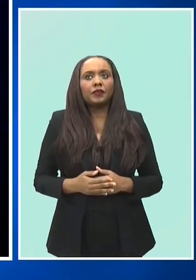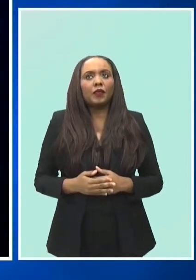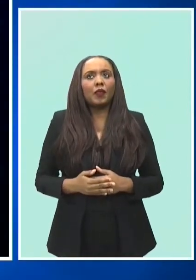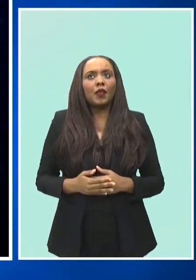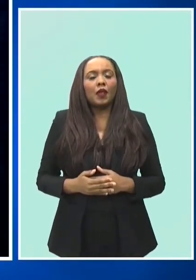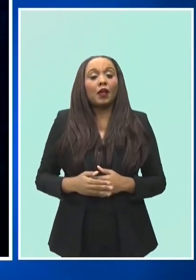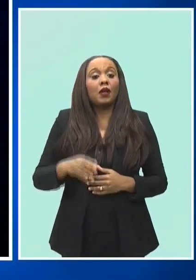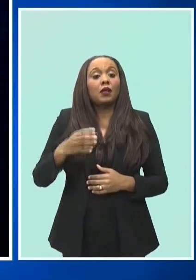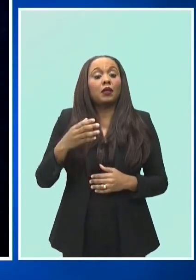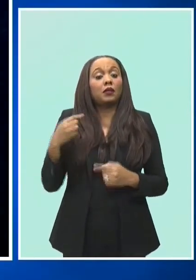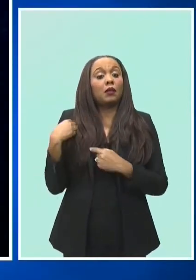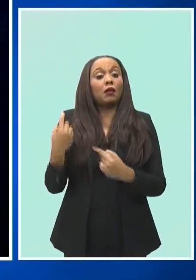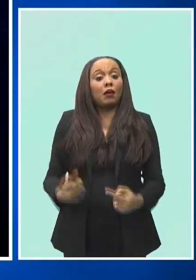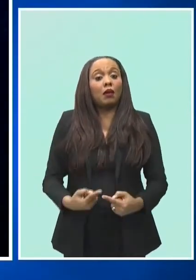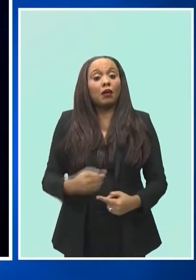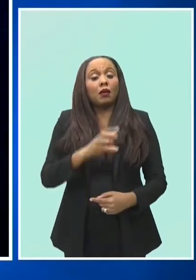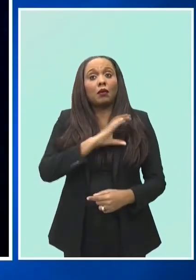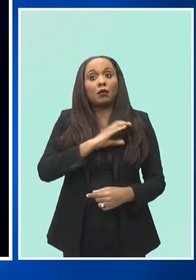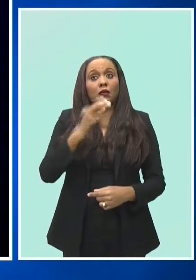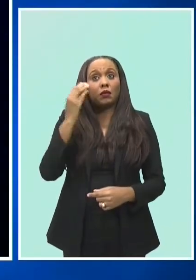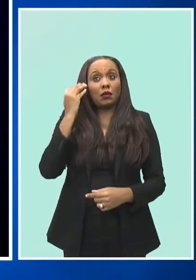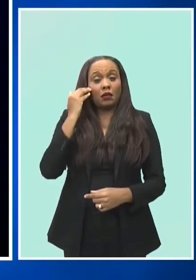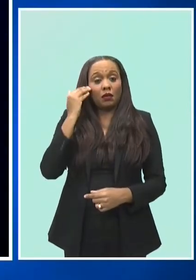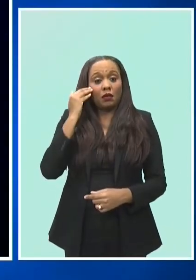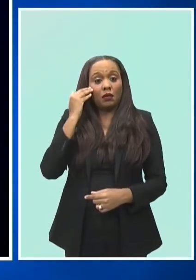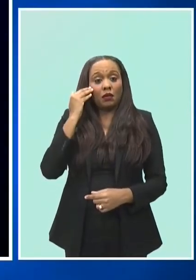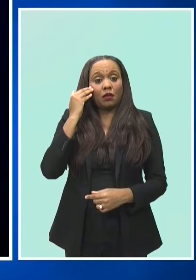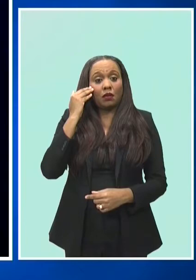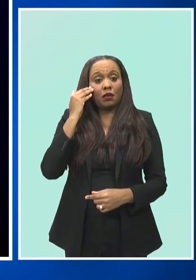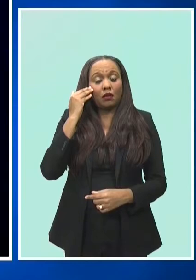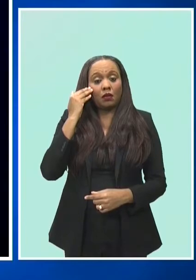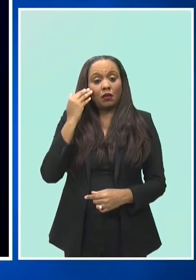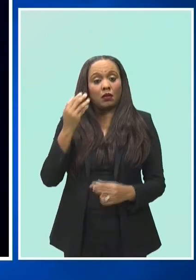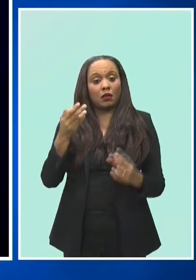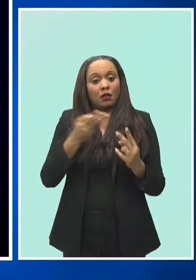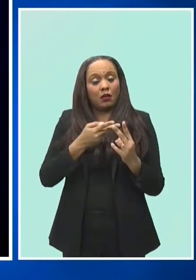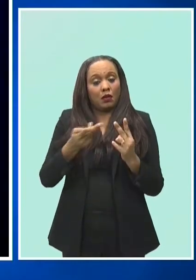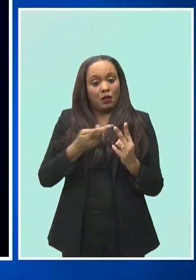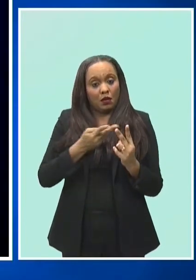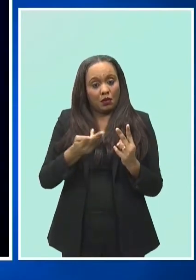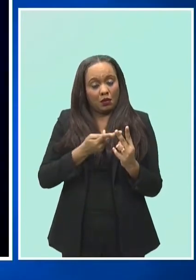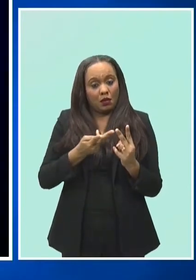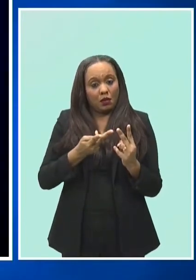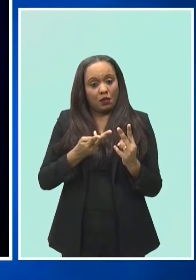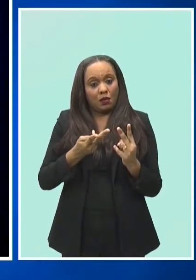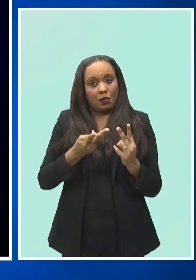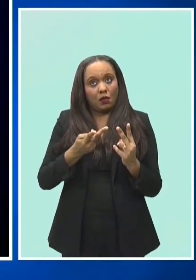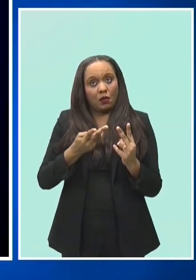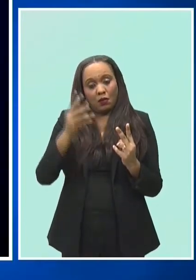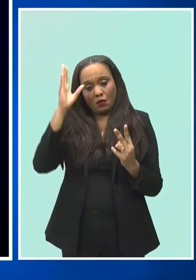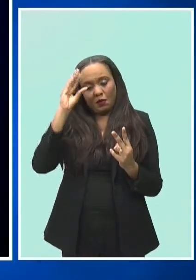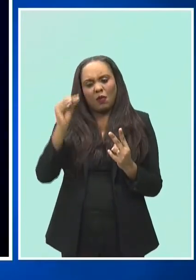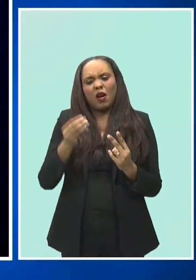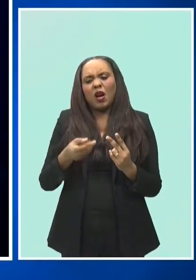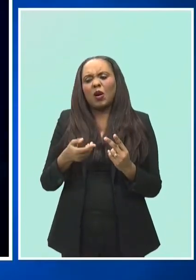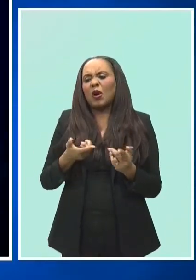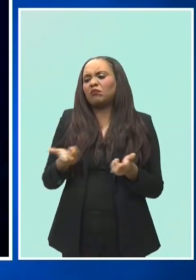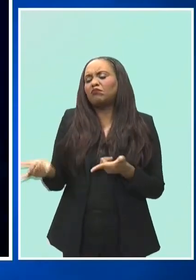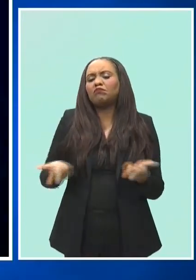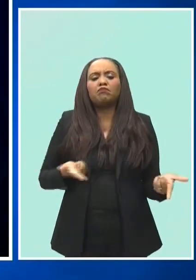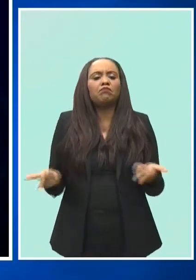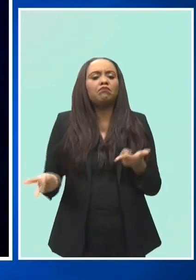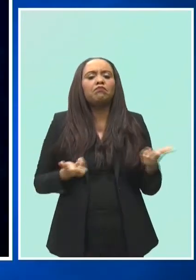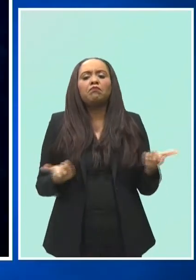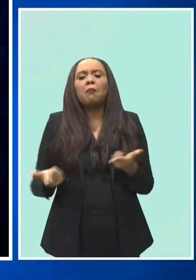is that Delgado, along with Herman Valladares, were hanging out in